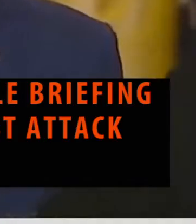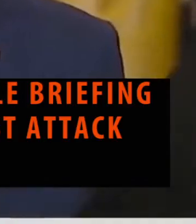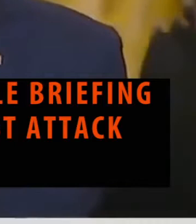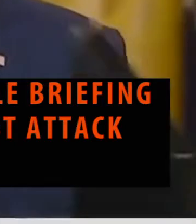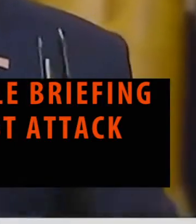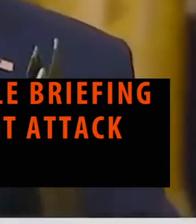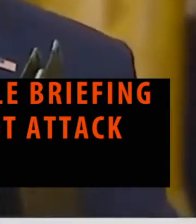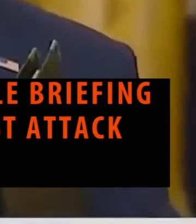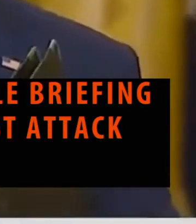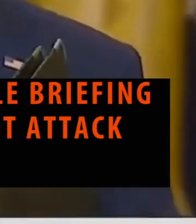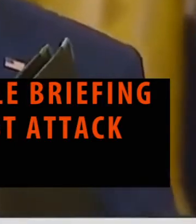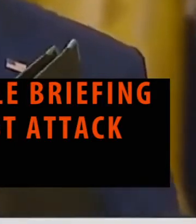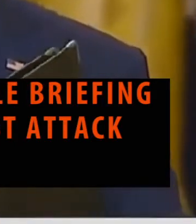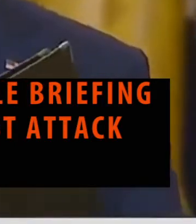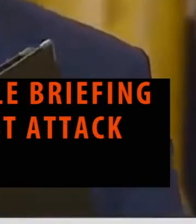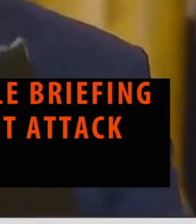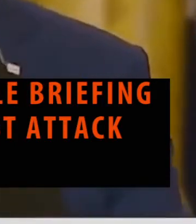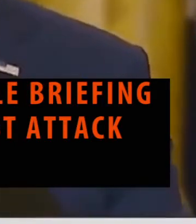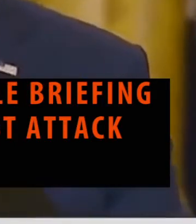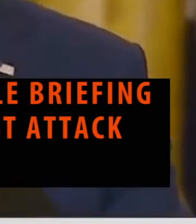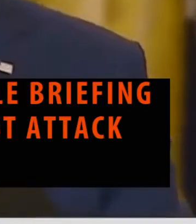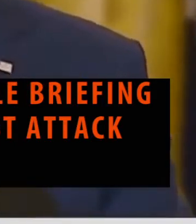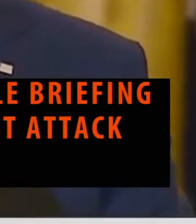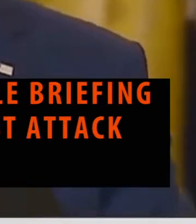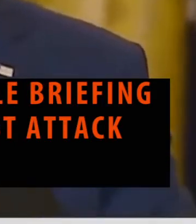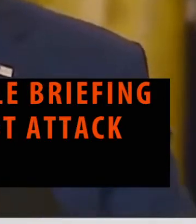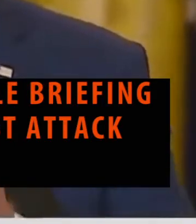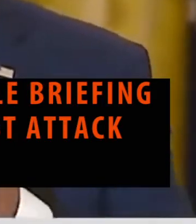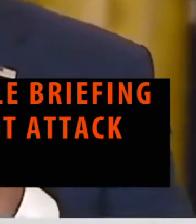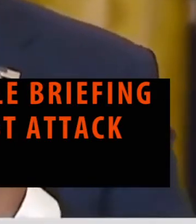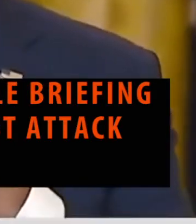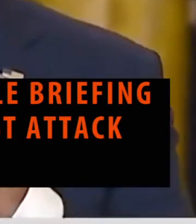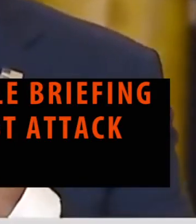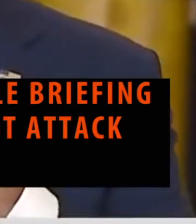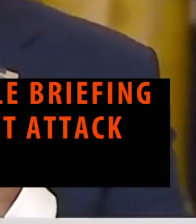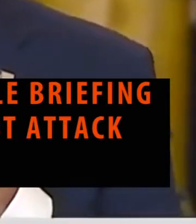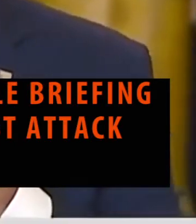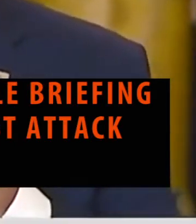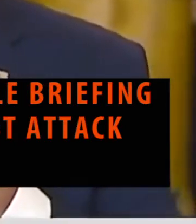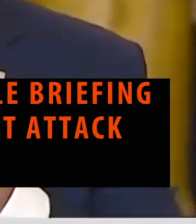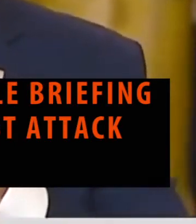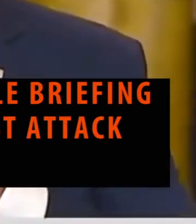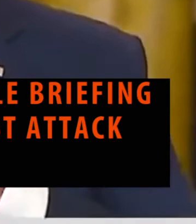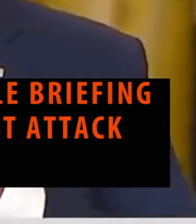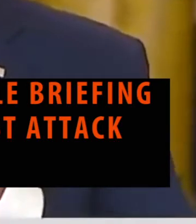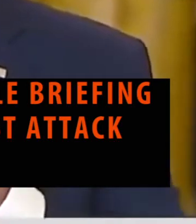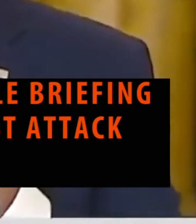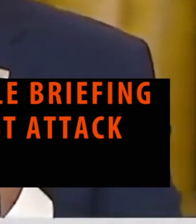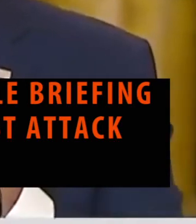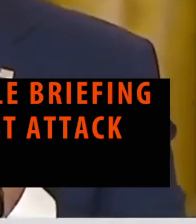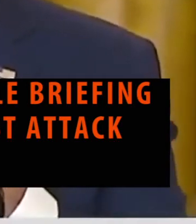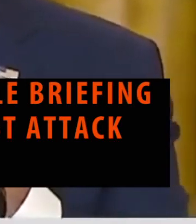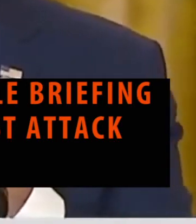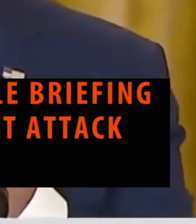left? Wait. Let me take the one question from the most interesting guy that I know in the press.